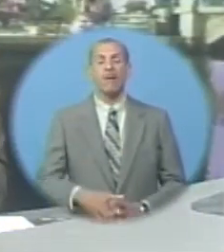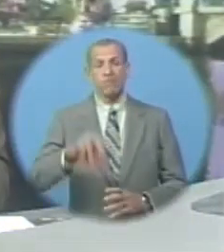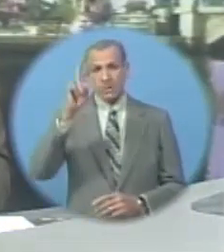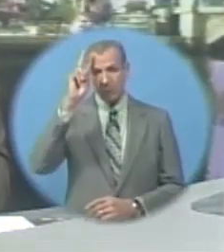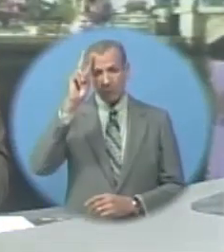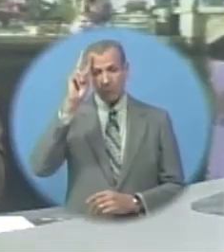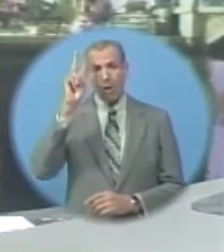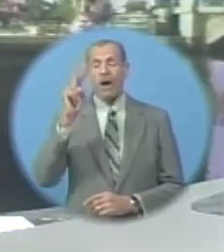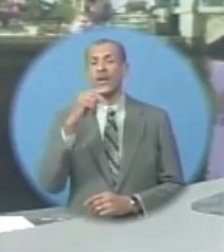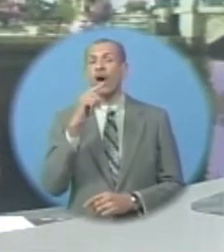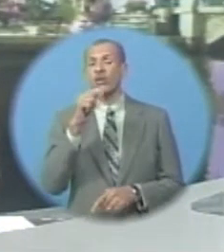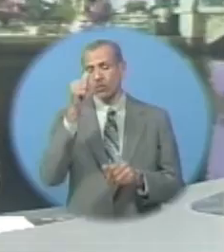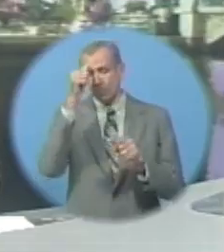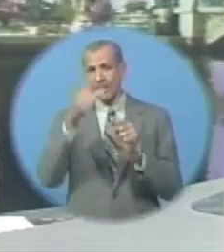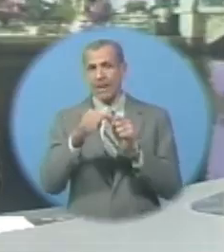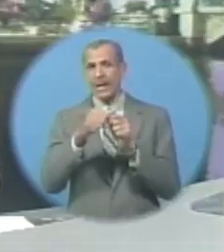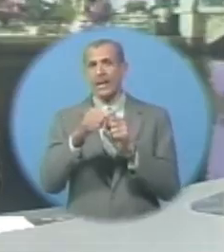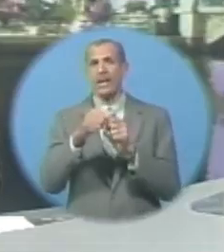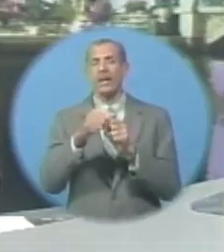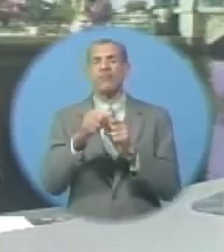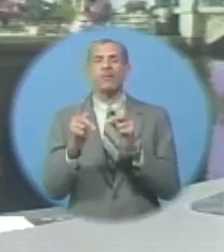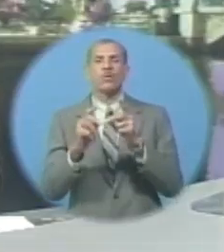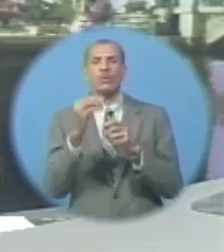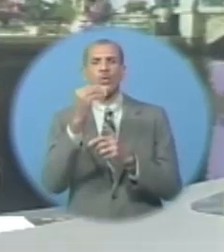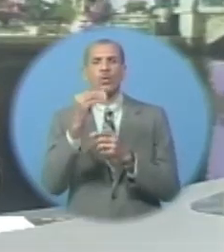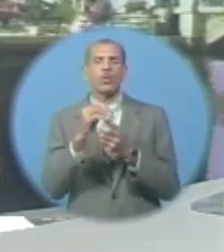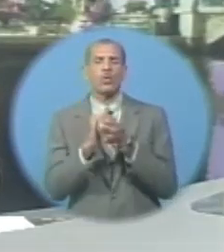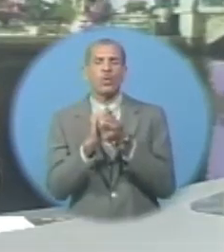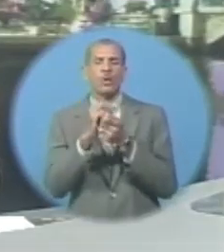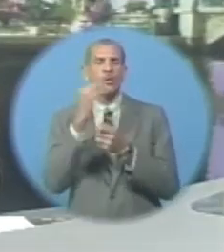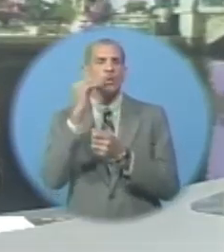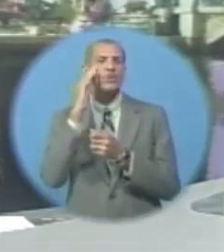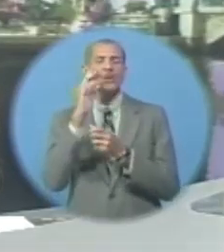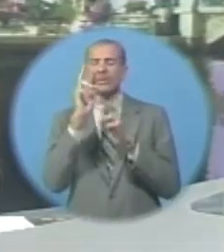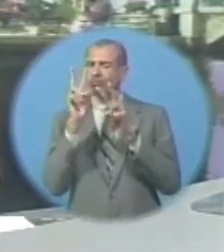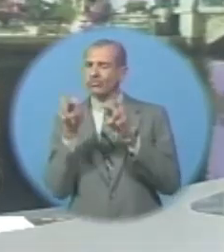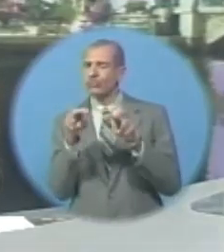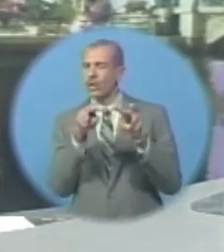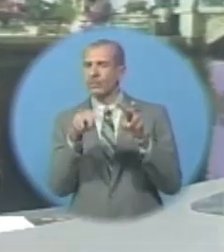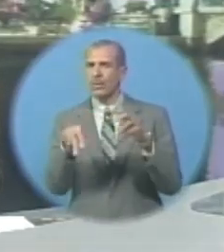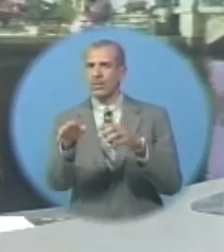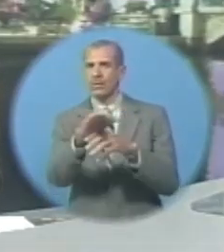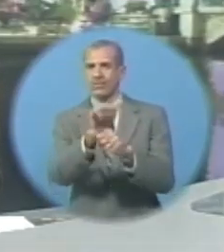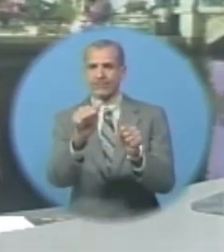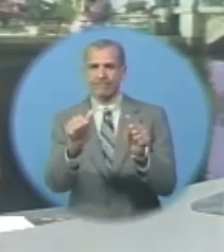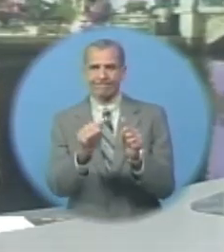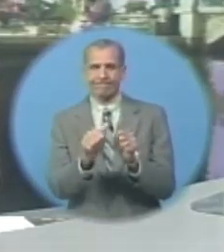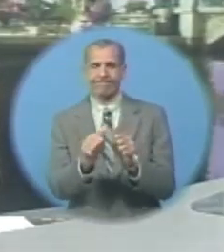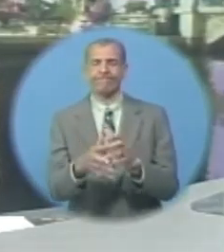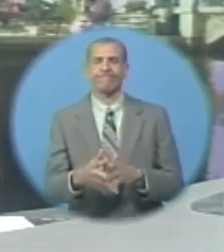Mr. Vaughn is also reminding homeowners of the need to be vigilant around their properties.